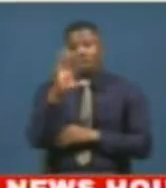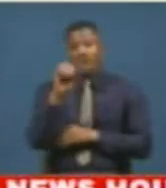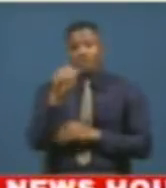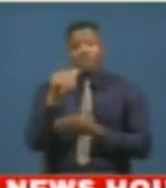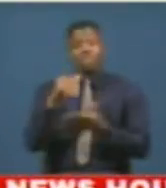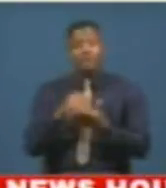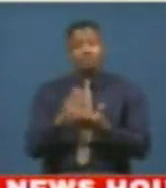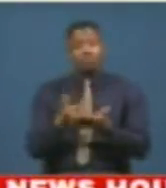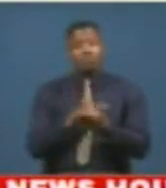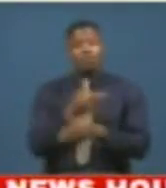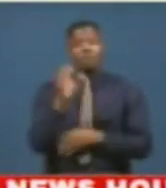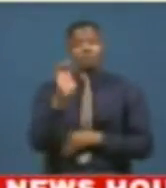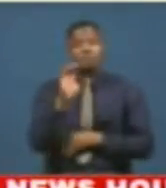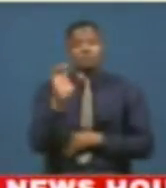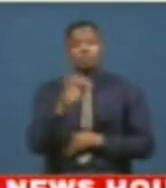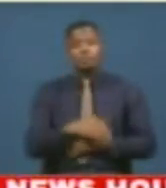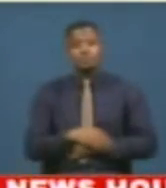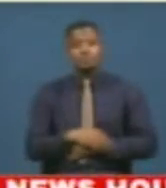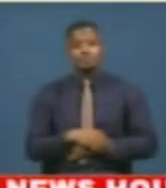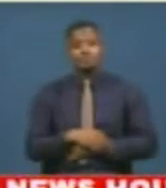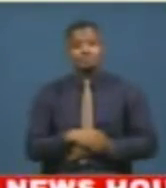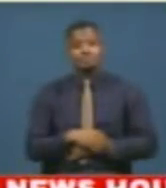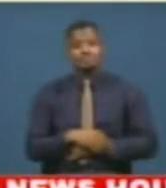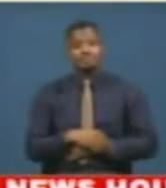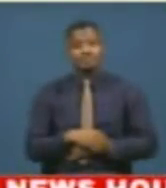950,000 Ghana cedis.